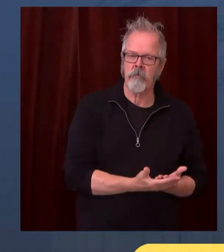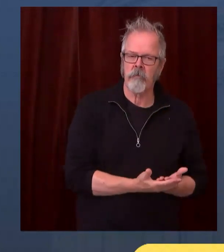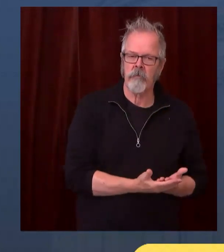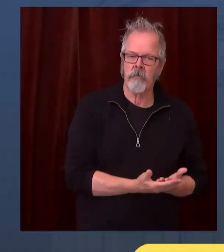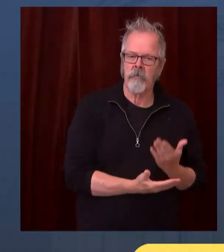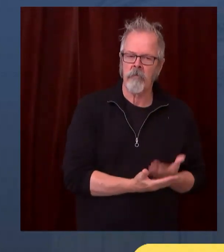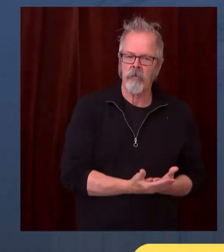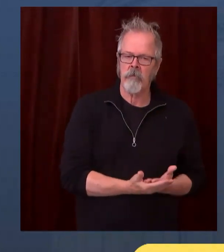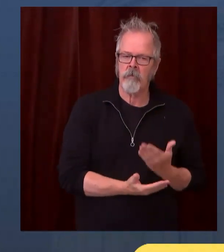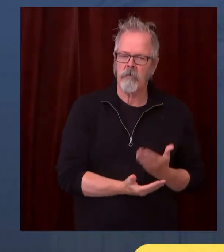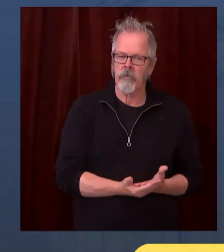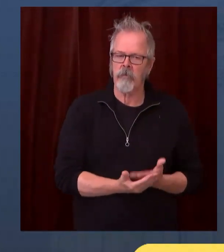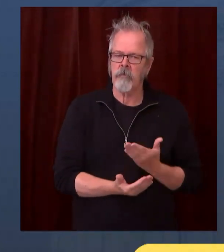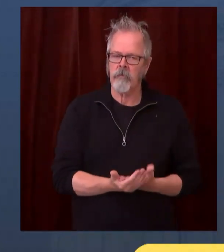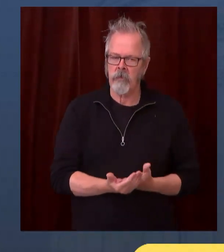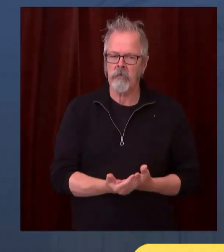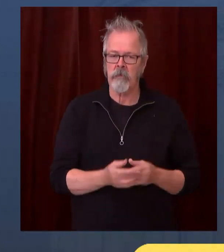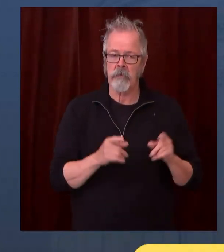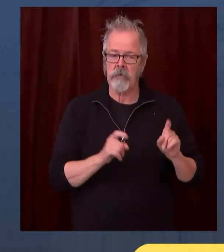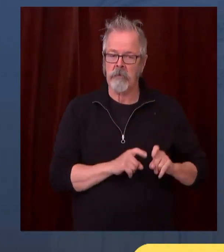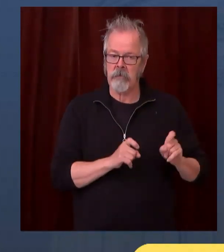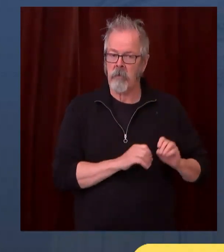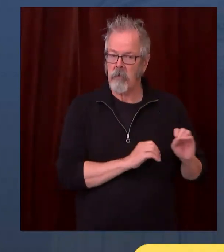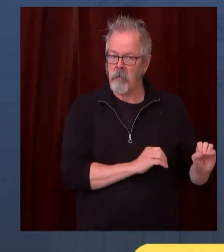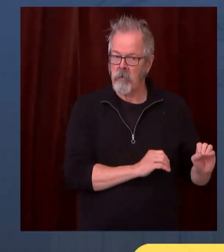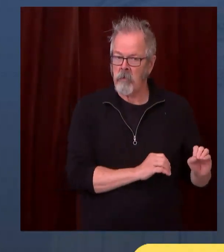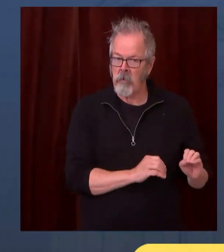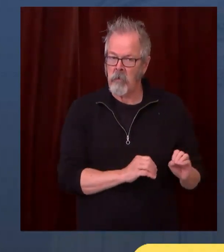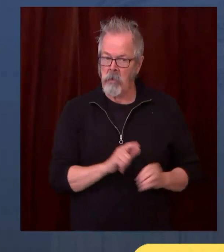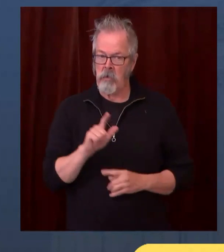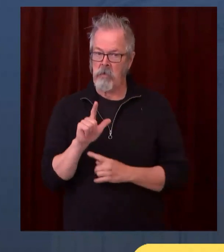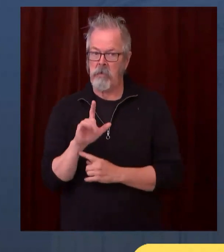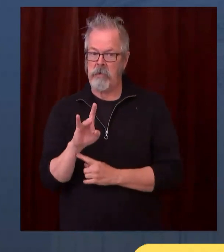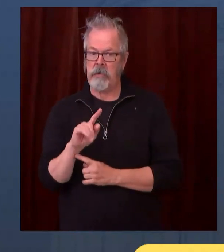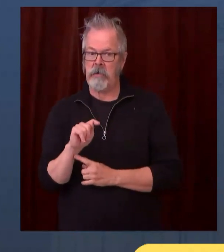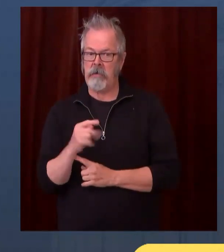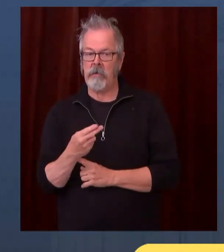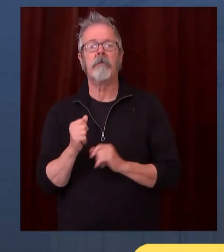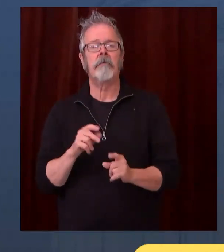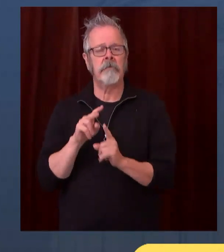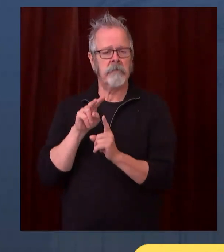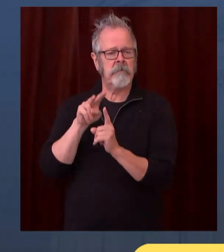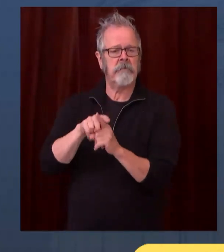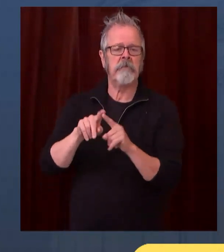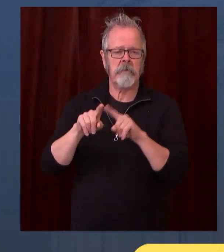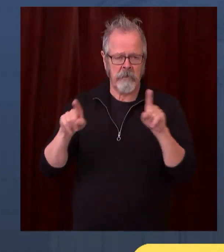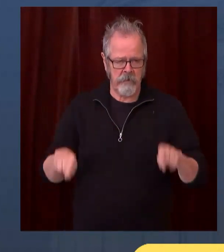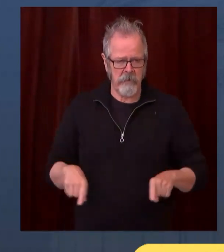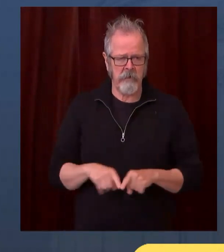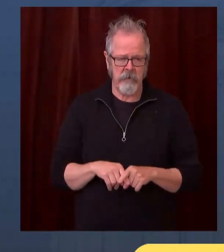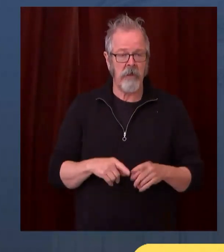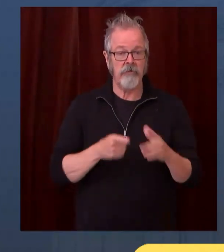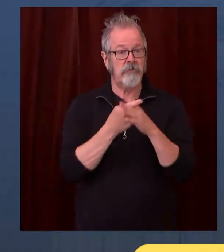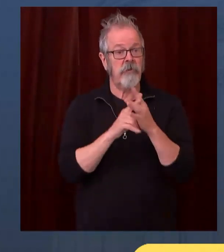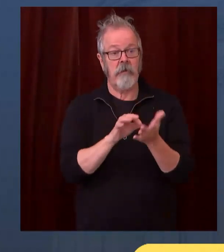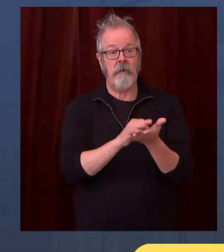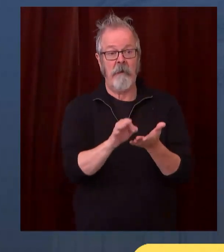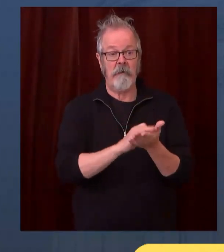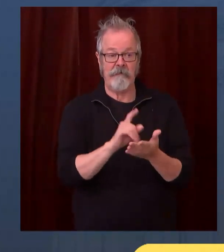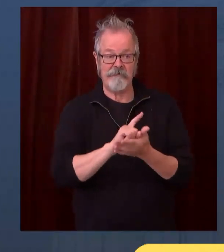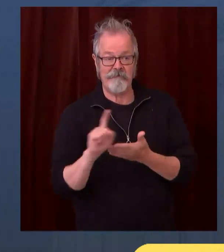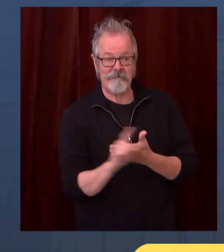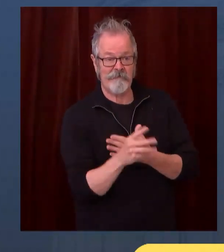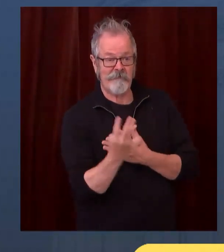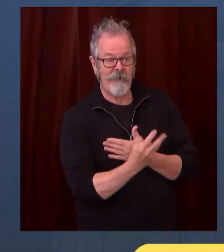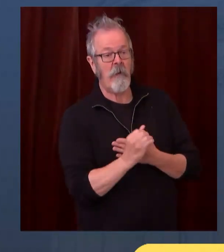it will be fairly promptly turnaround time. It doesn't require, I don't believe, an inspection. They're yes or no questions. We think it'll be a